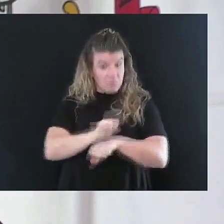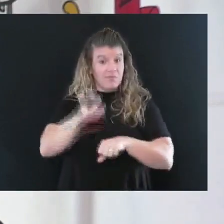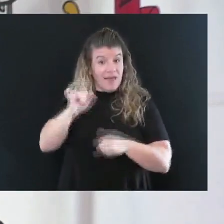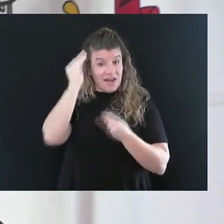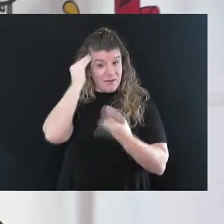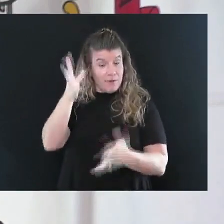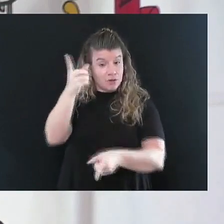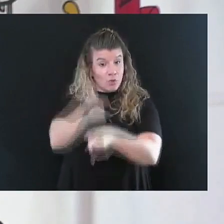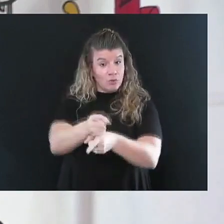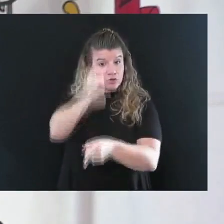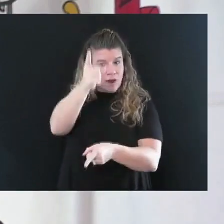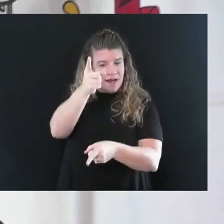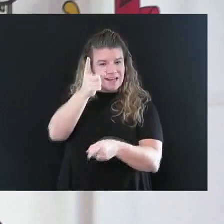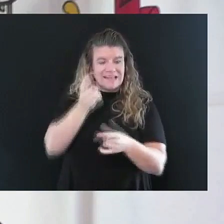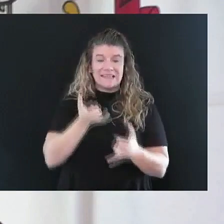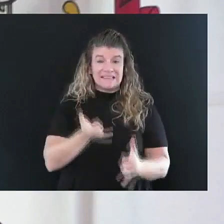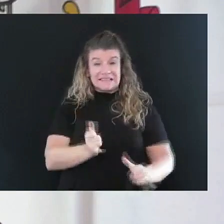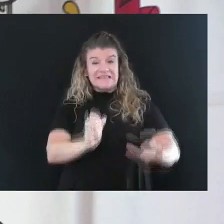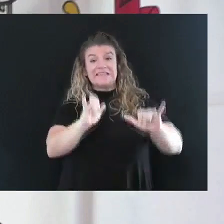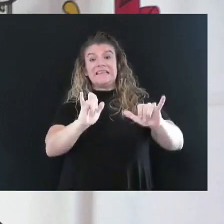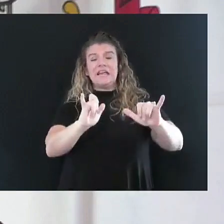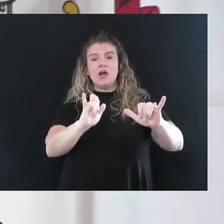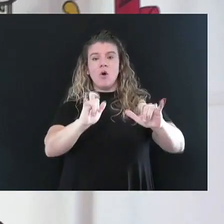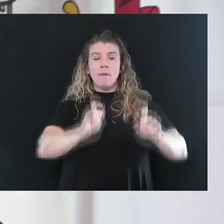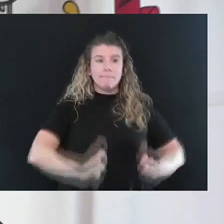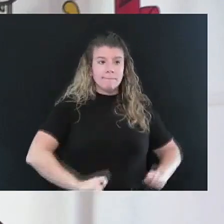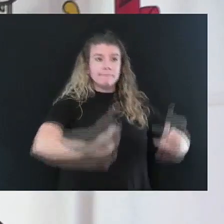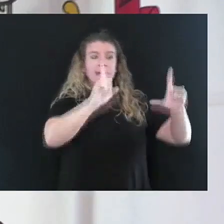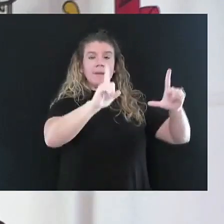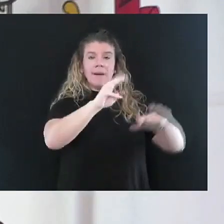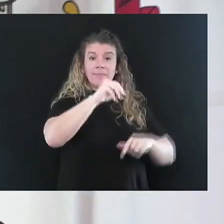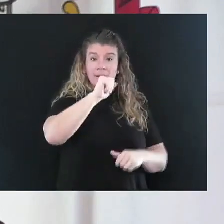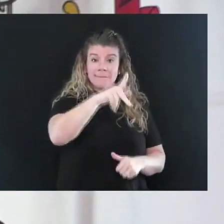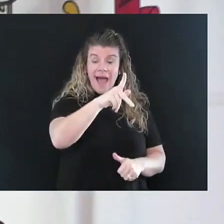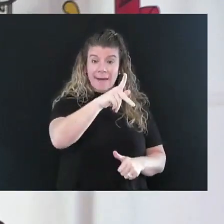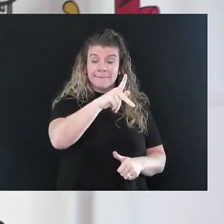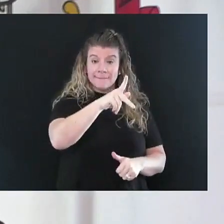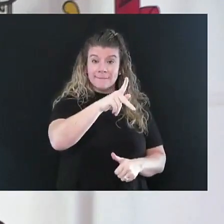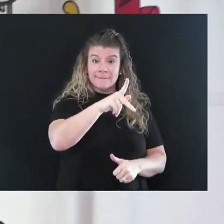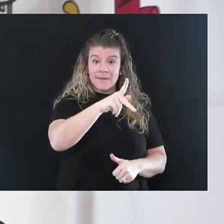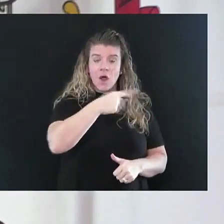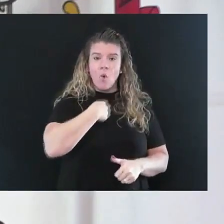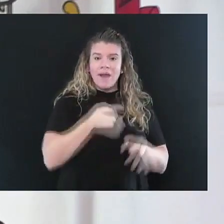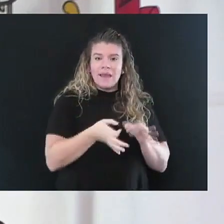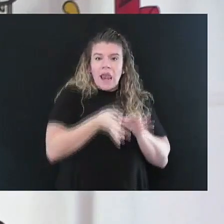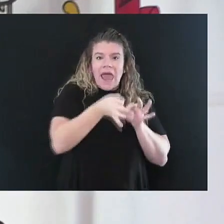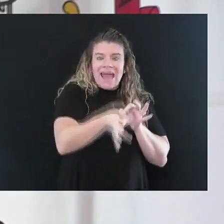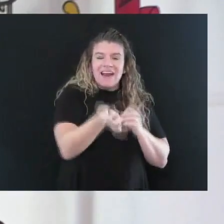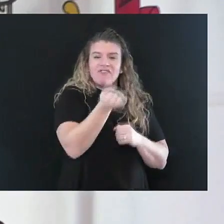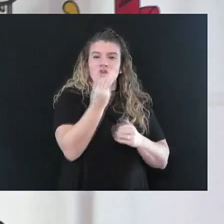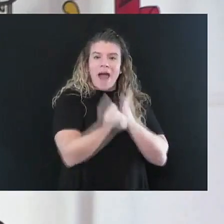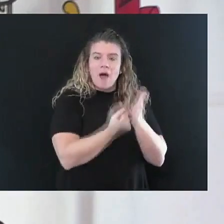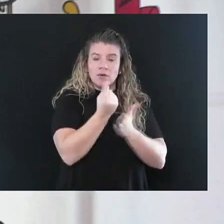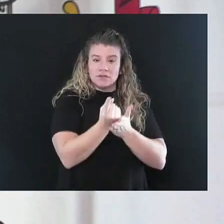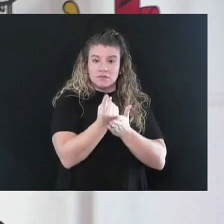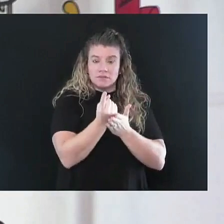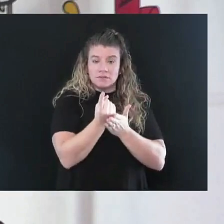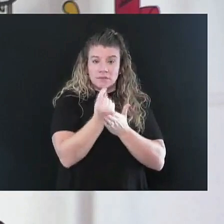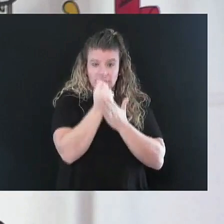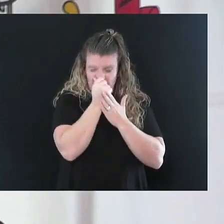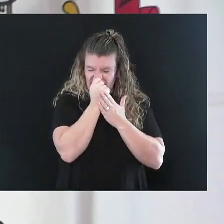information, we still did not come out with the map, you know, and we delayed a few hours because